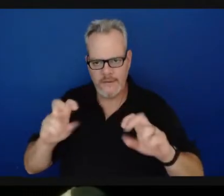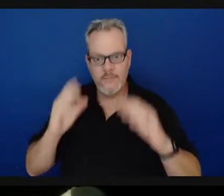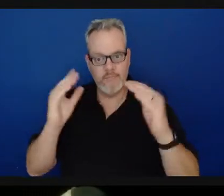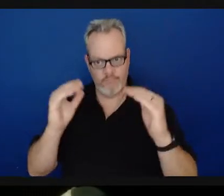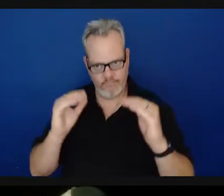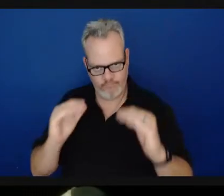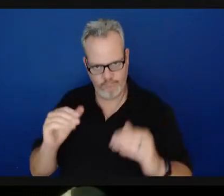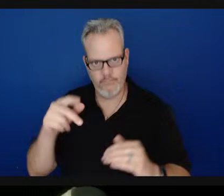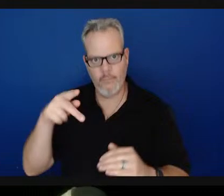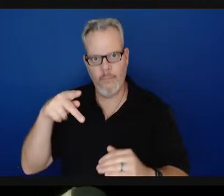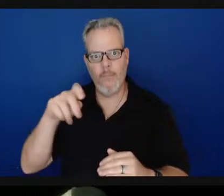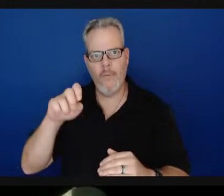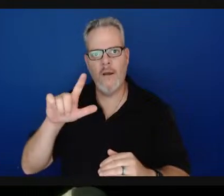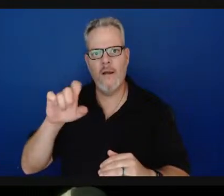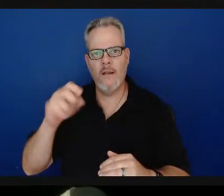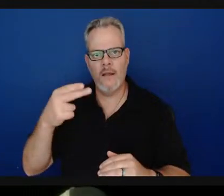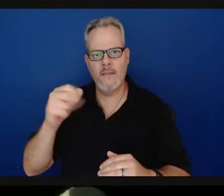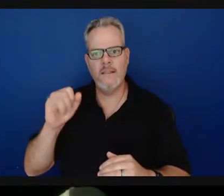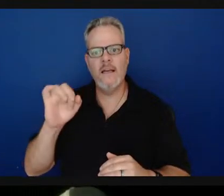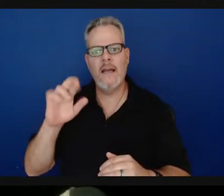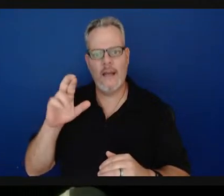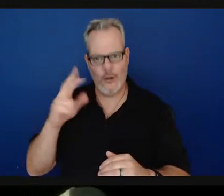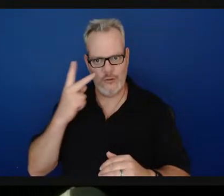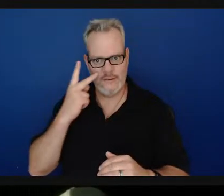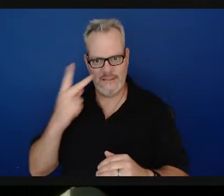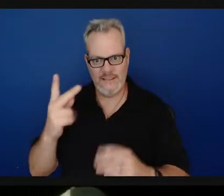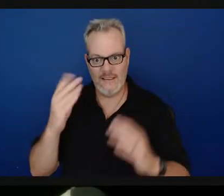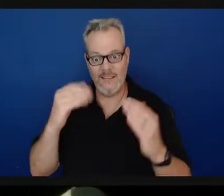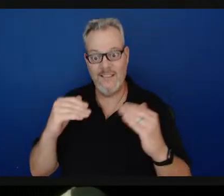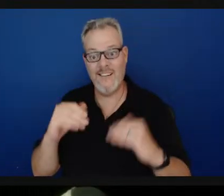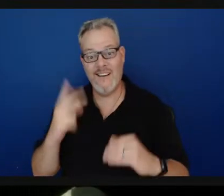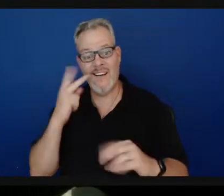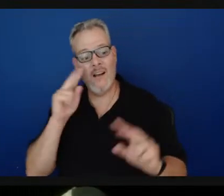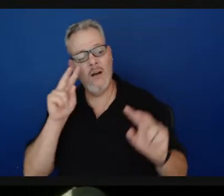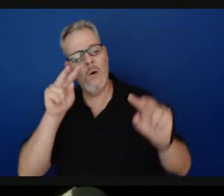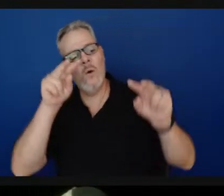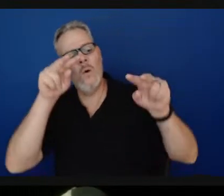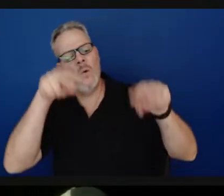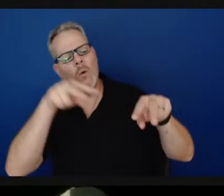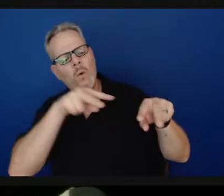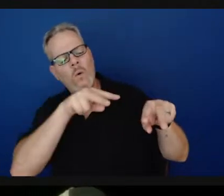on the ground. A view from above, there's a piece of